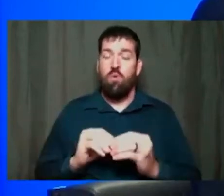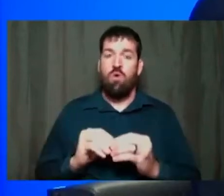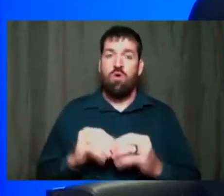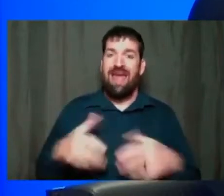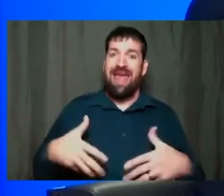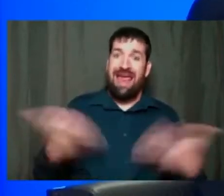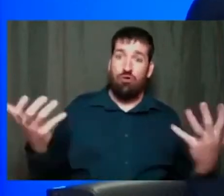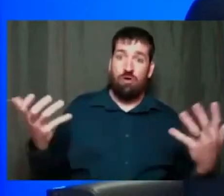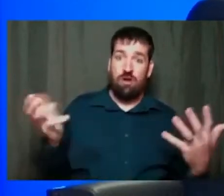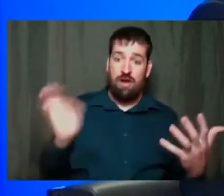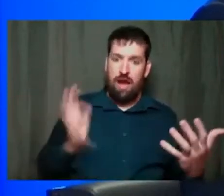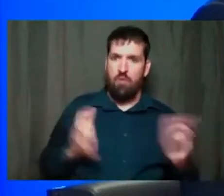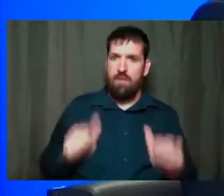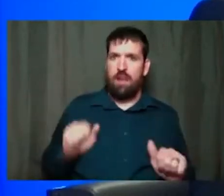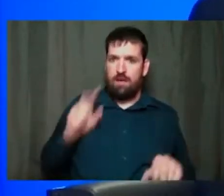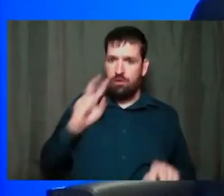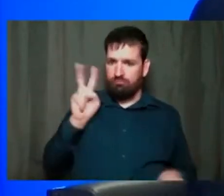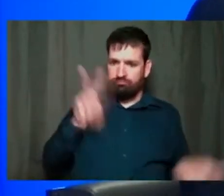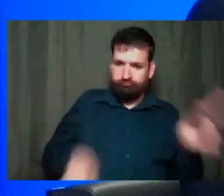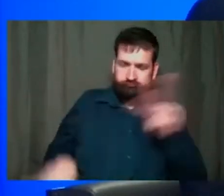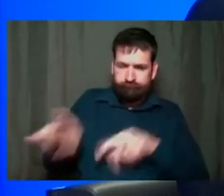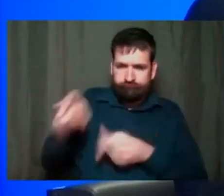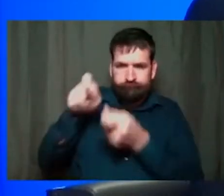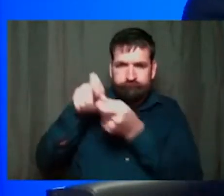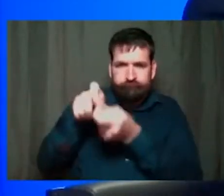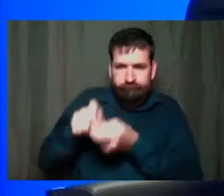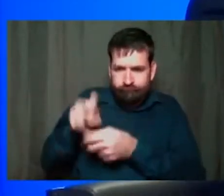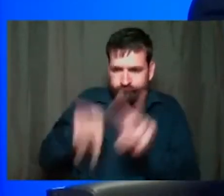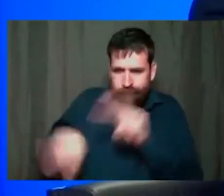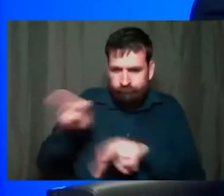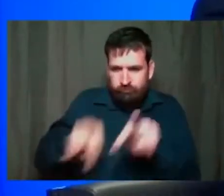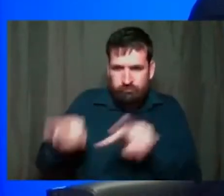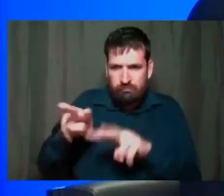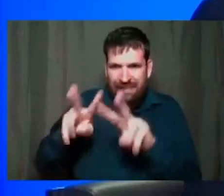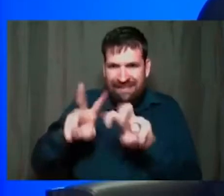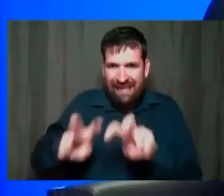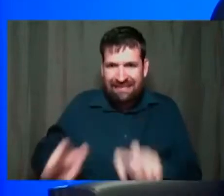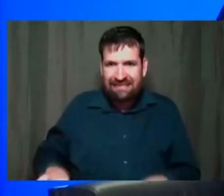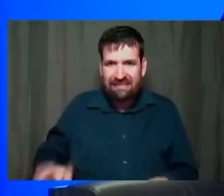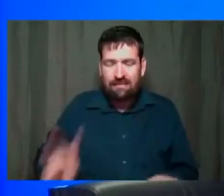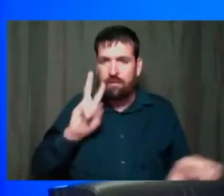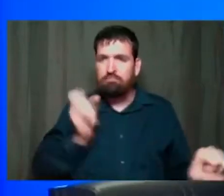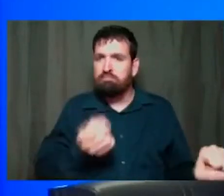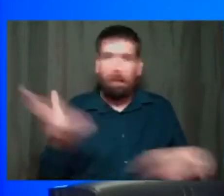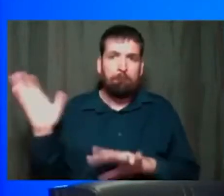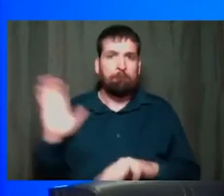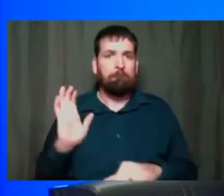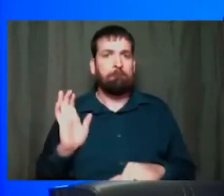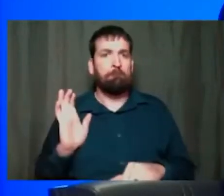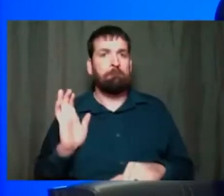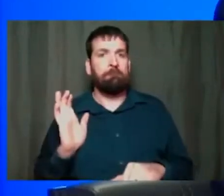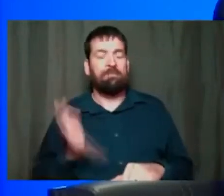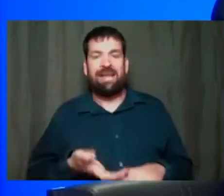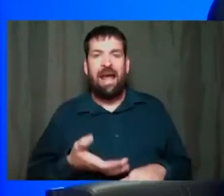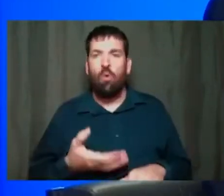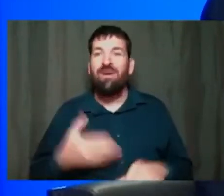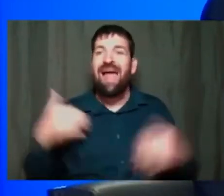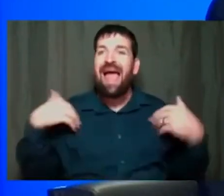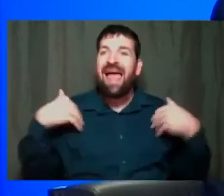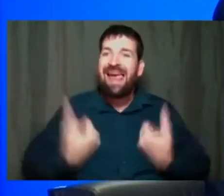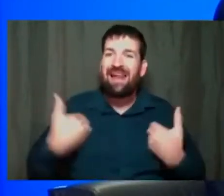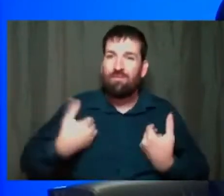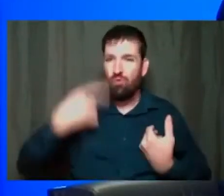assess fine details of arguments goes right out the window. We come back to our midbrain, which is that mammalian animal brain, that's just